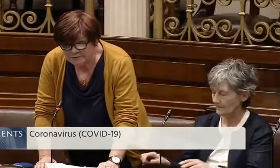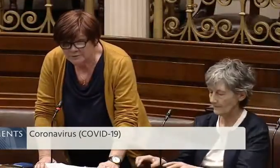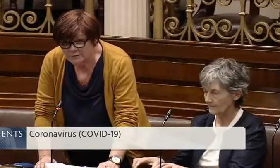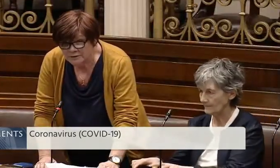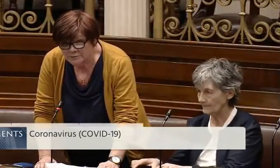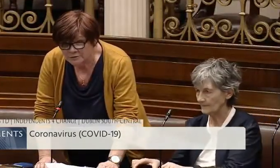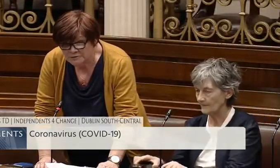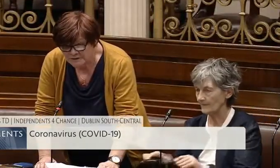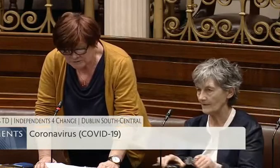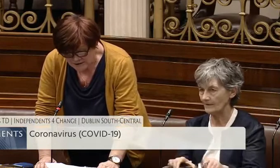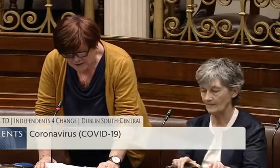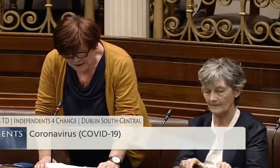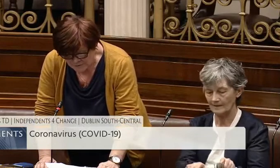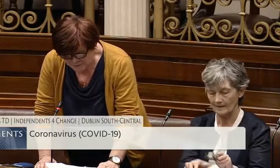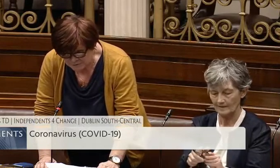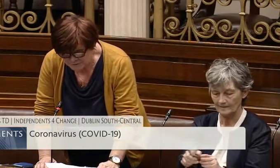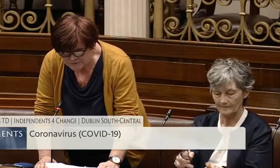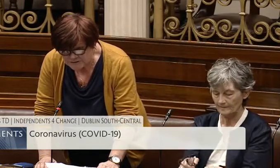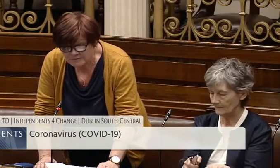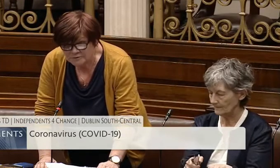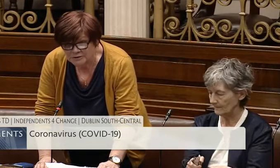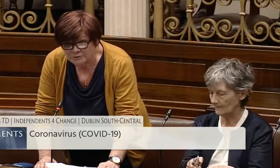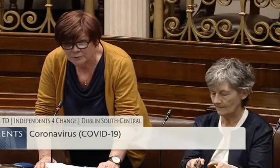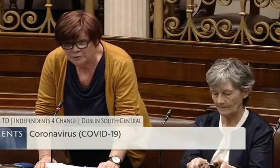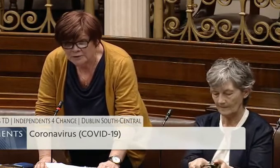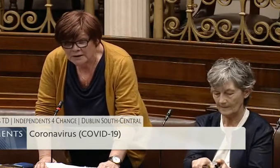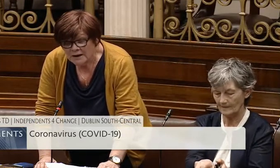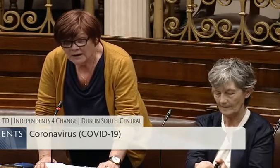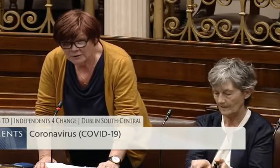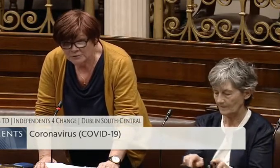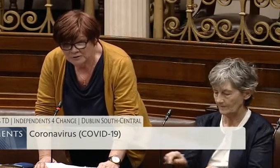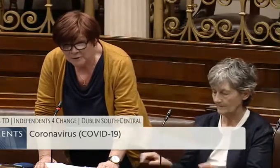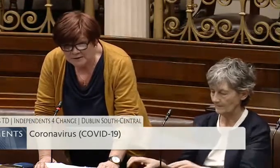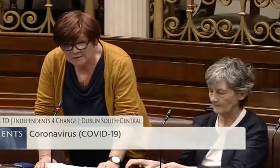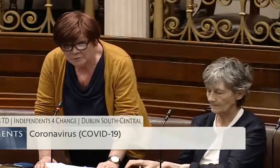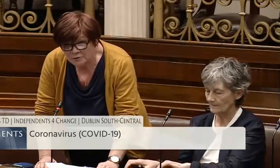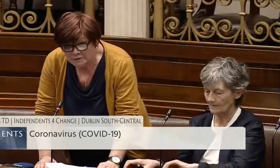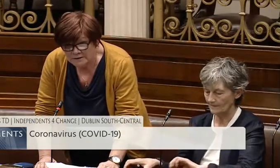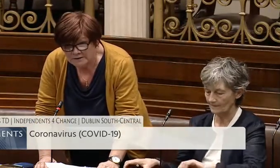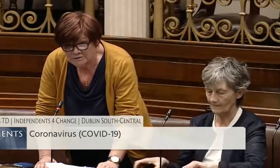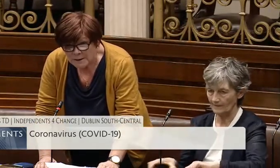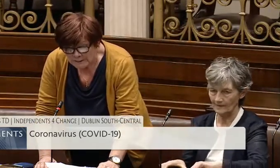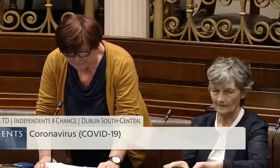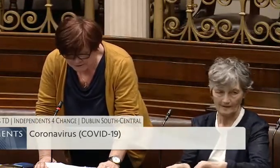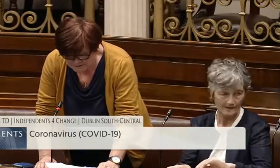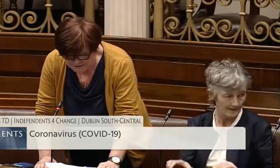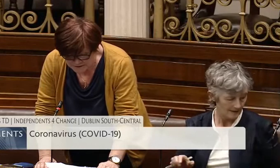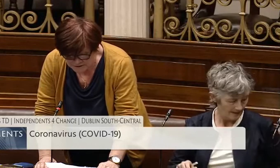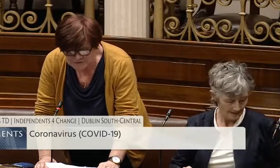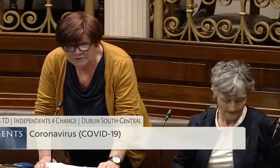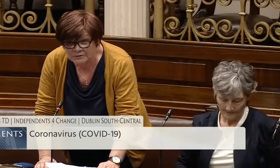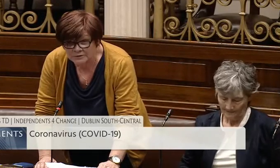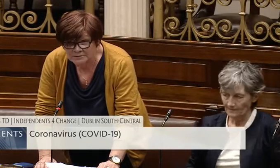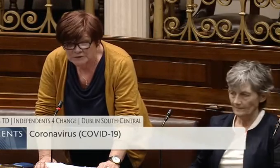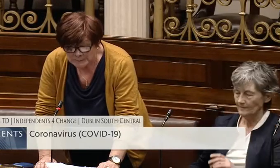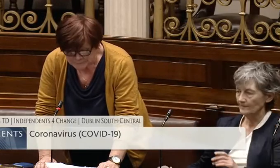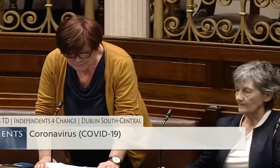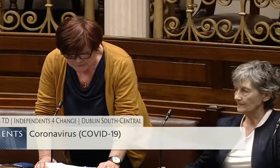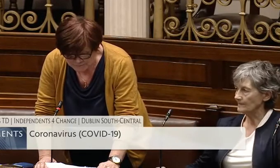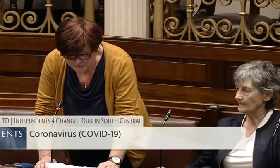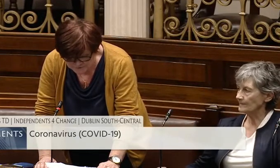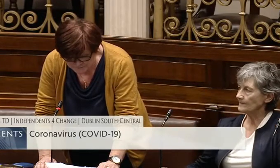know that the frontline workers and public officials have done an awful lot of work, and I wish them well in their work over the next period of time, because they're going to